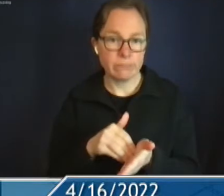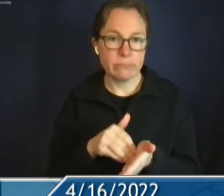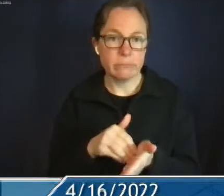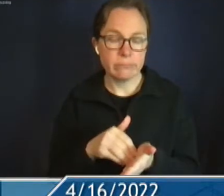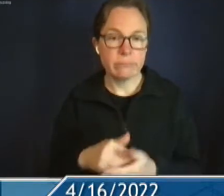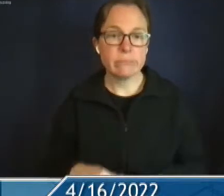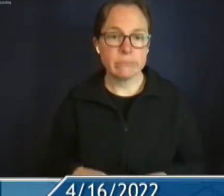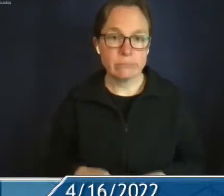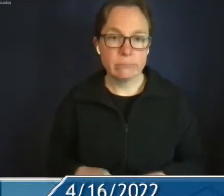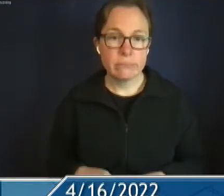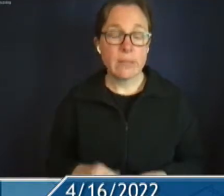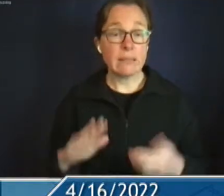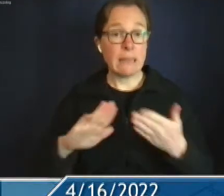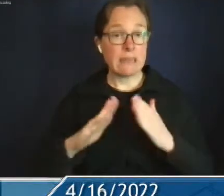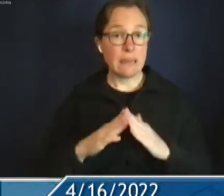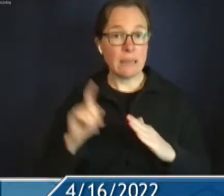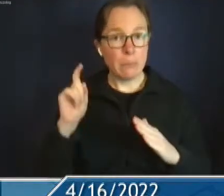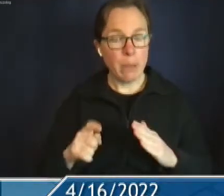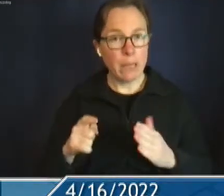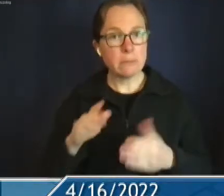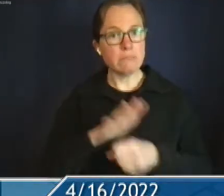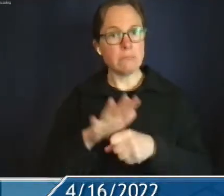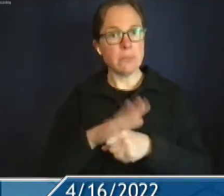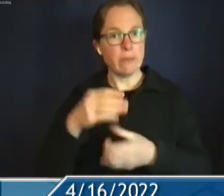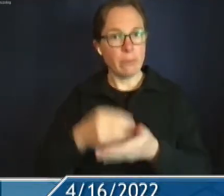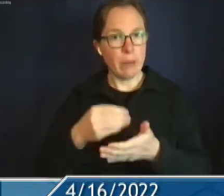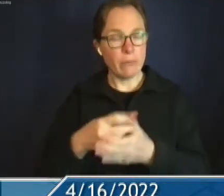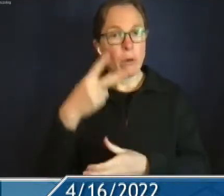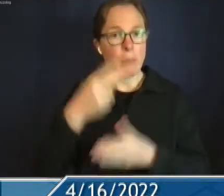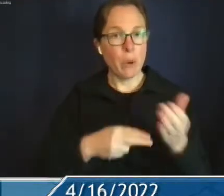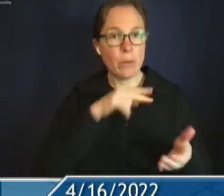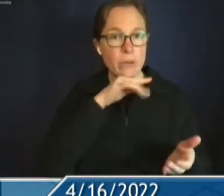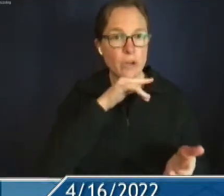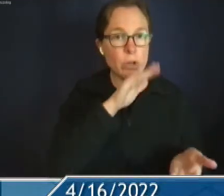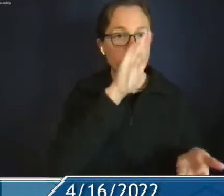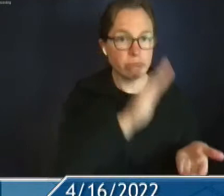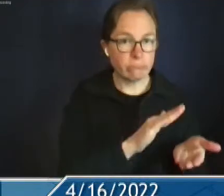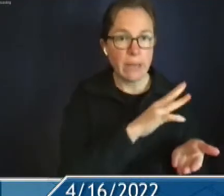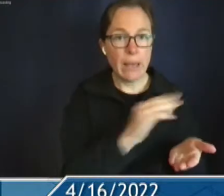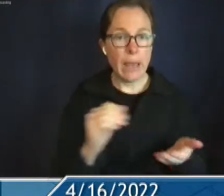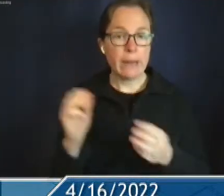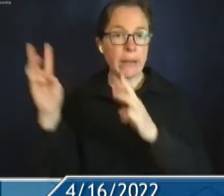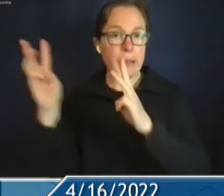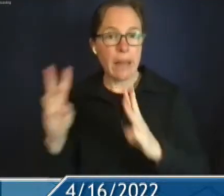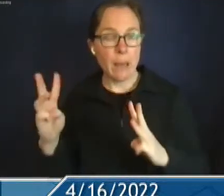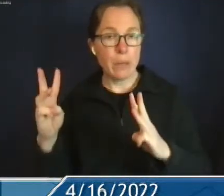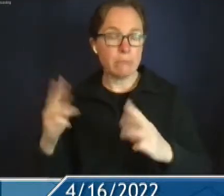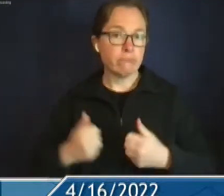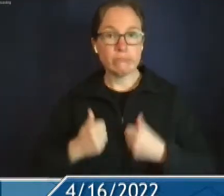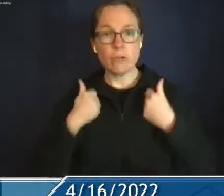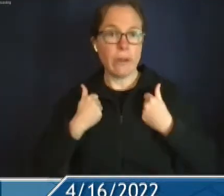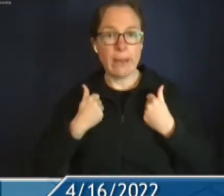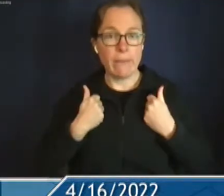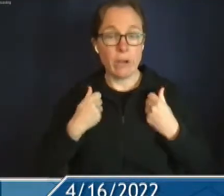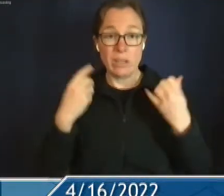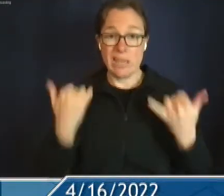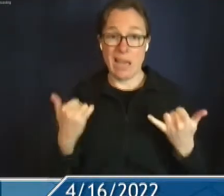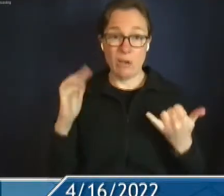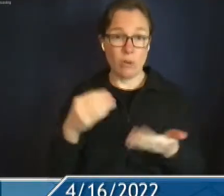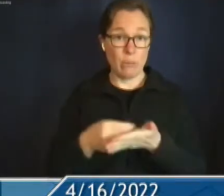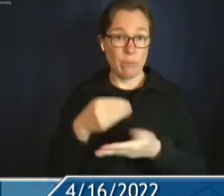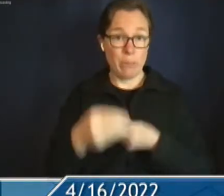declaration. The city needs sufficient funding for both decarbonization as well as climate resiliency, and the current budget proposals favor